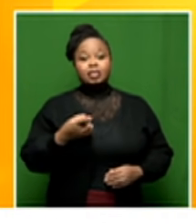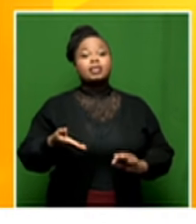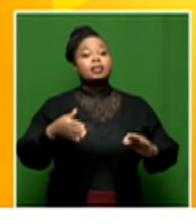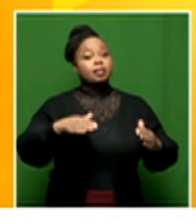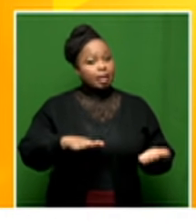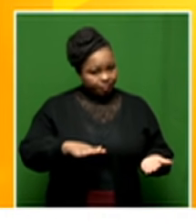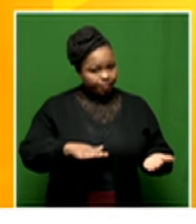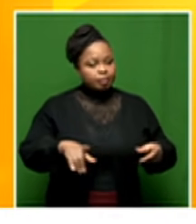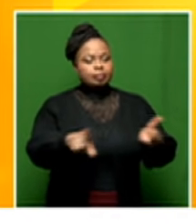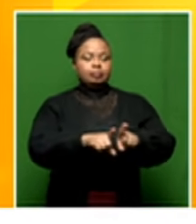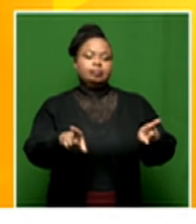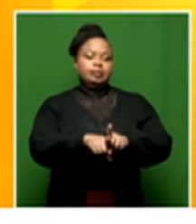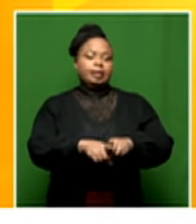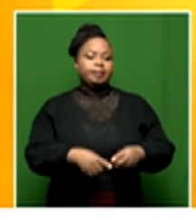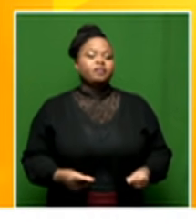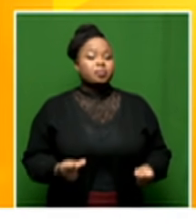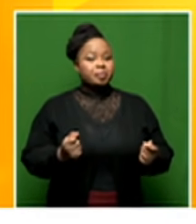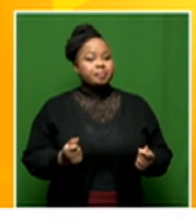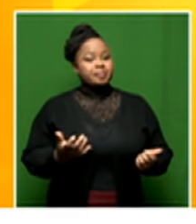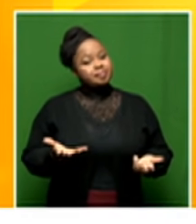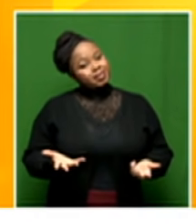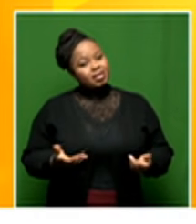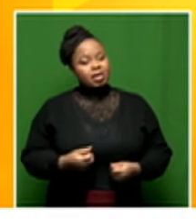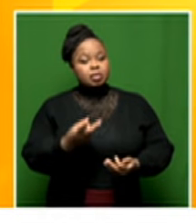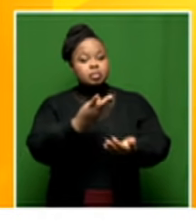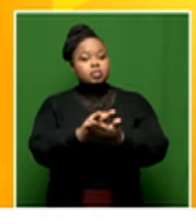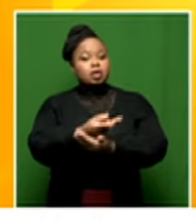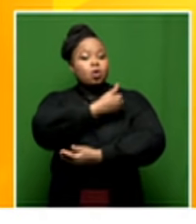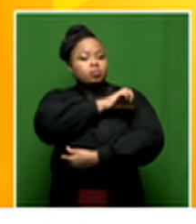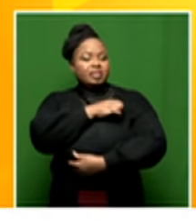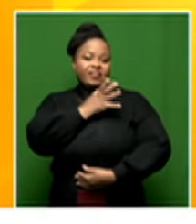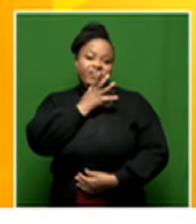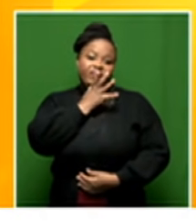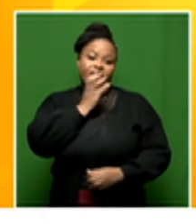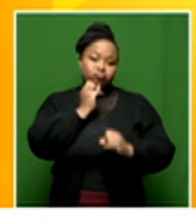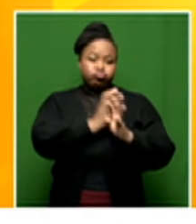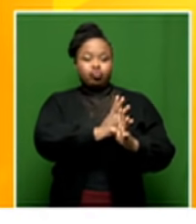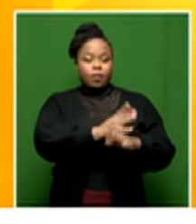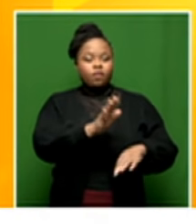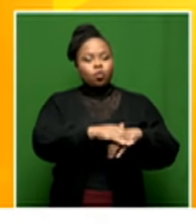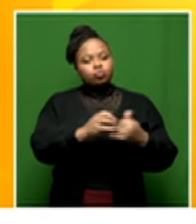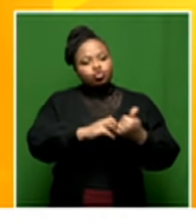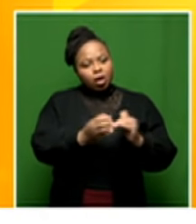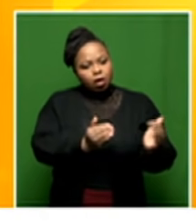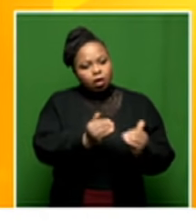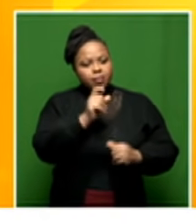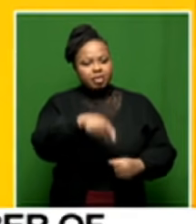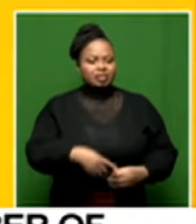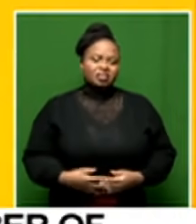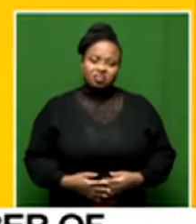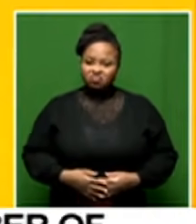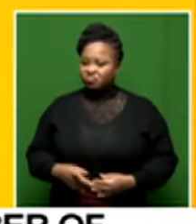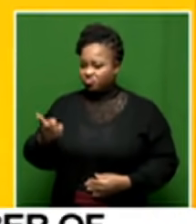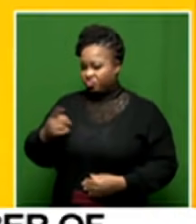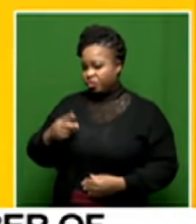also immediate concerns would be our hospital capacity to manage these particular cases. Yes. Yeah. Are we